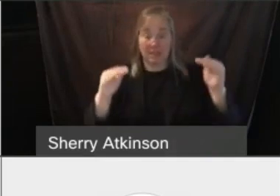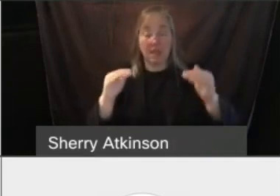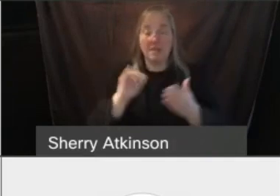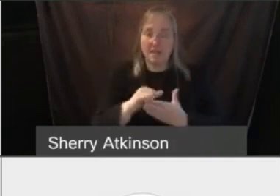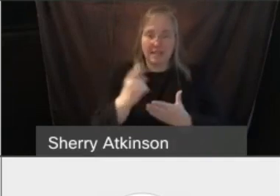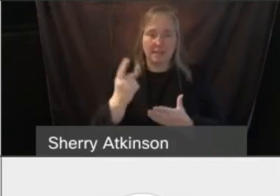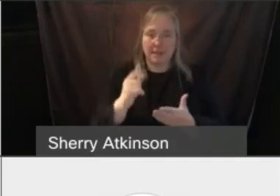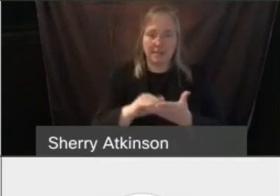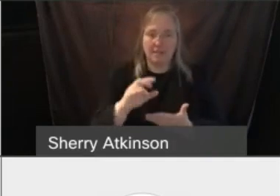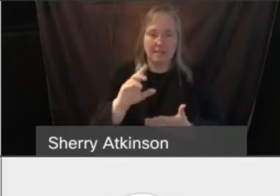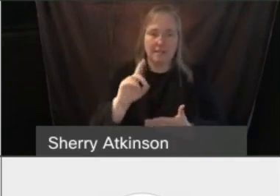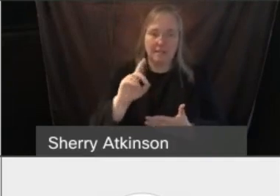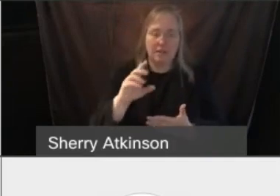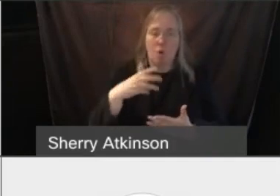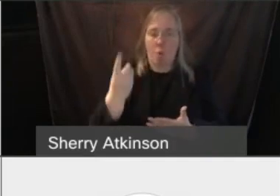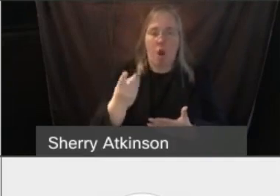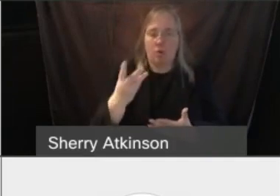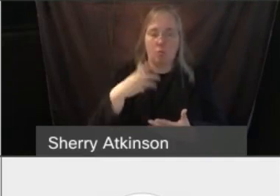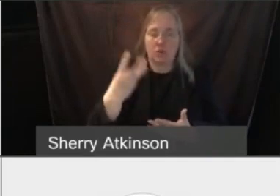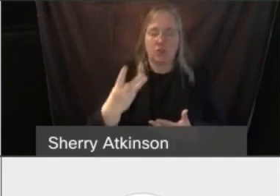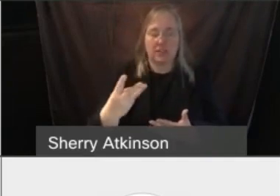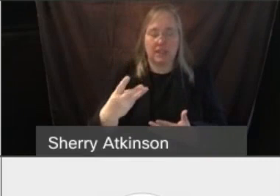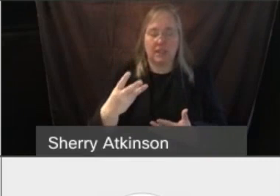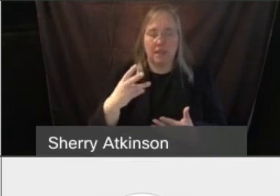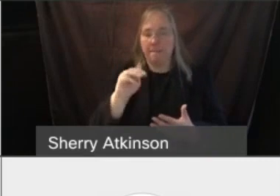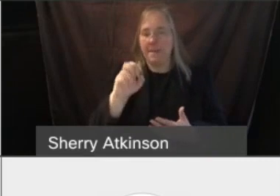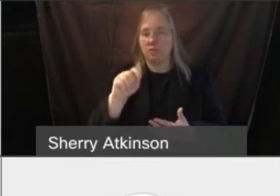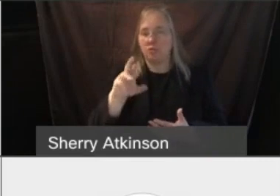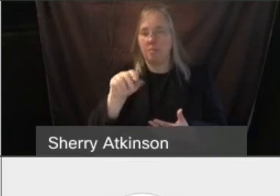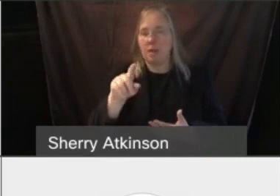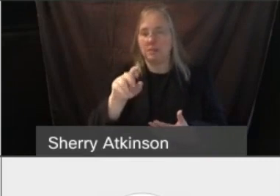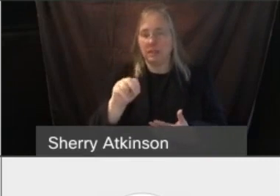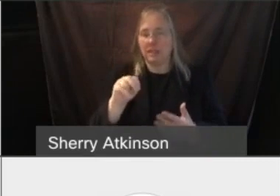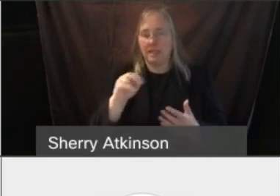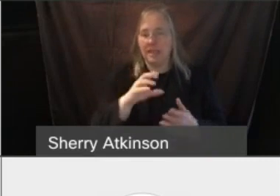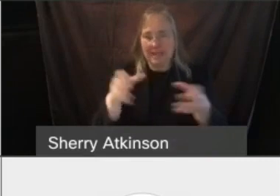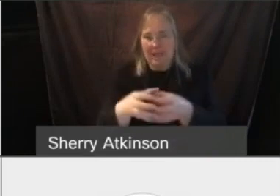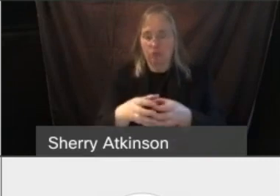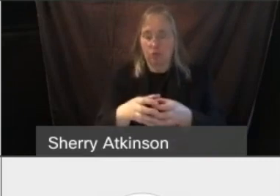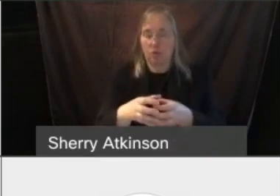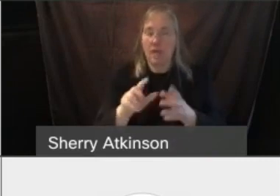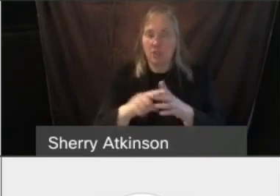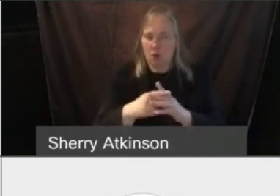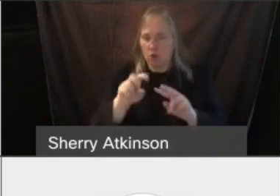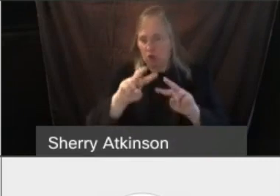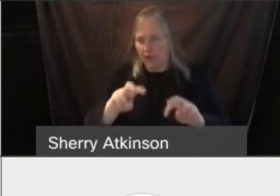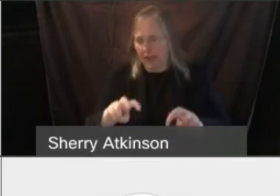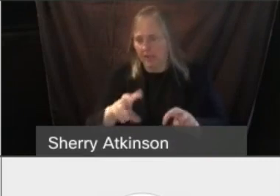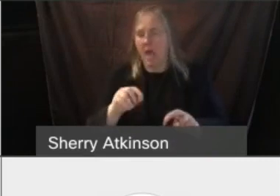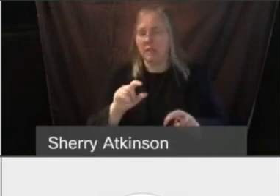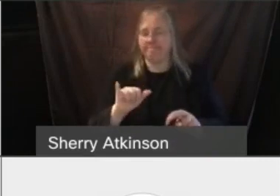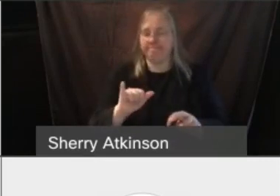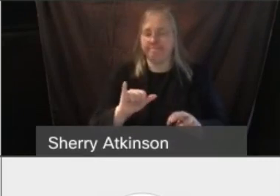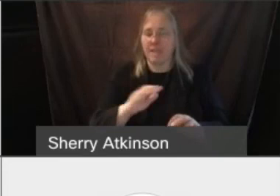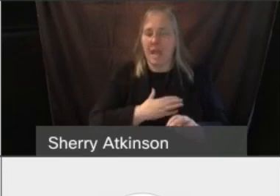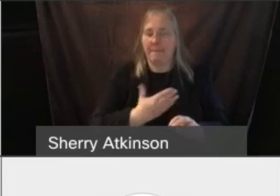Washington Metropolitan Council has really taken a close look at and begun to admit that they have a problem, and admit that it's going